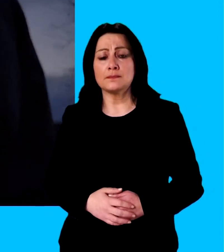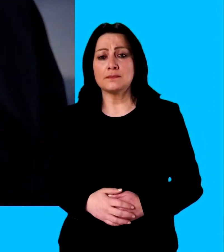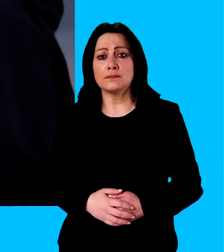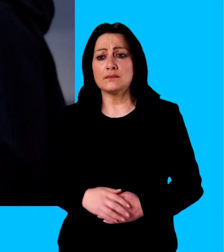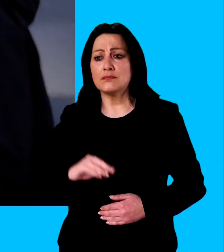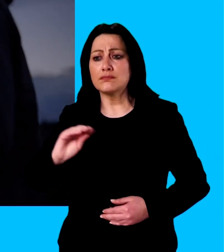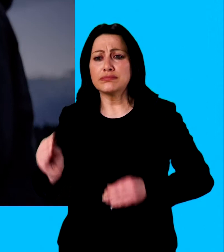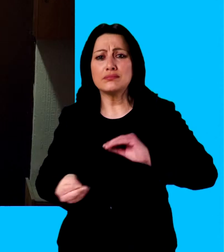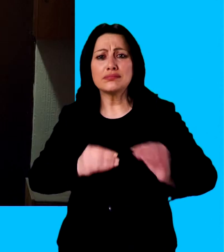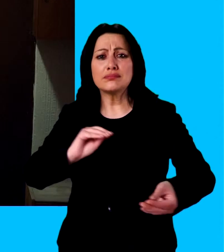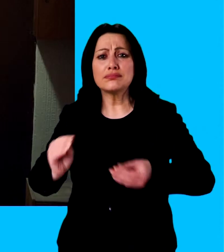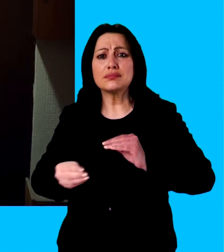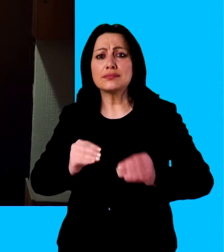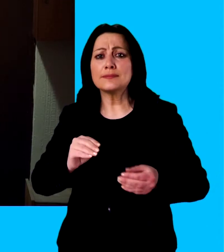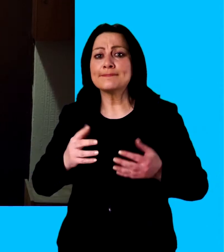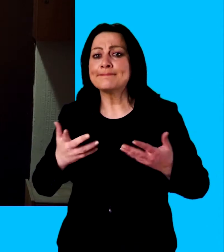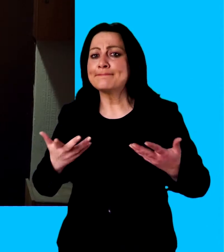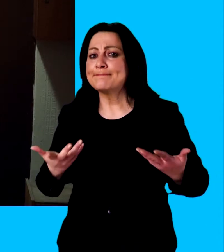What awaits us?